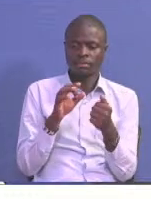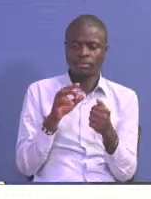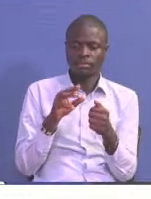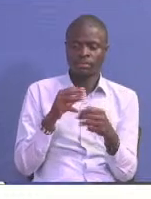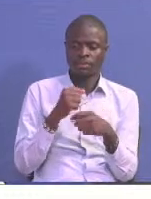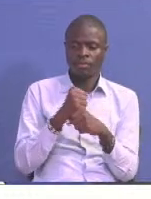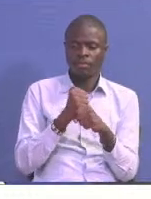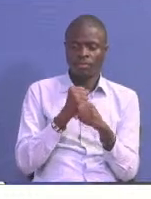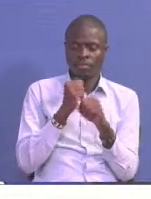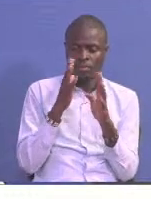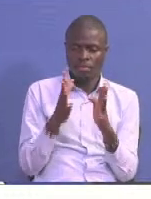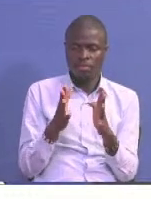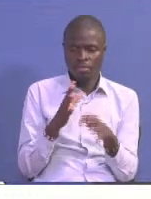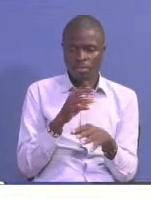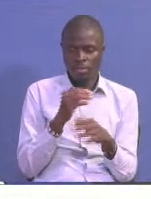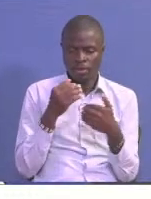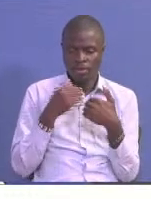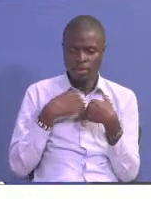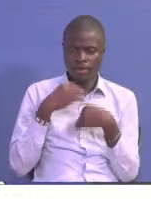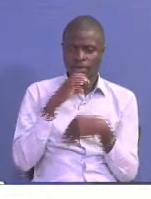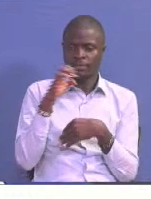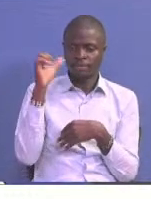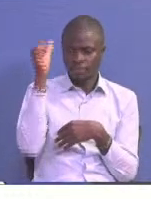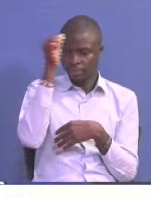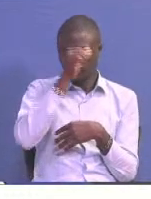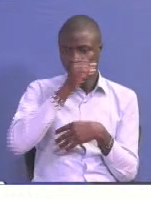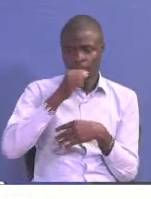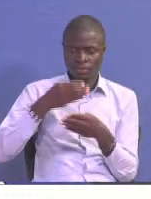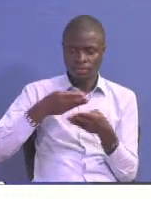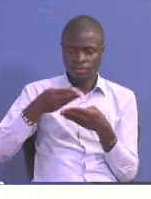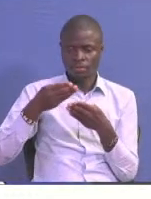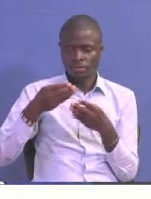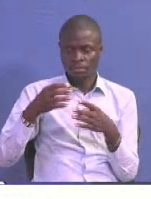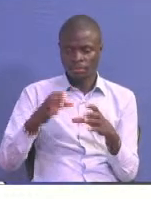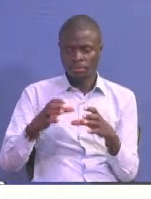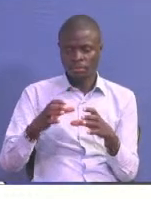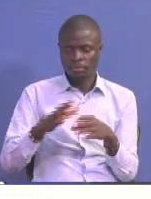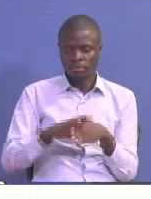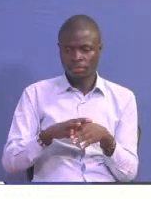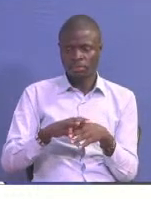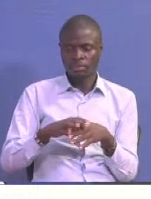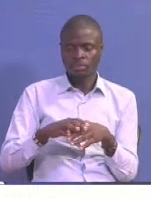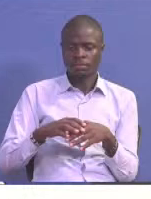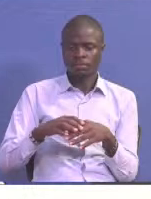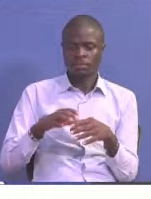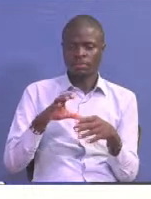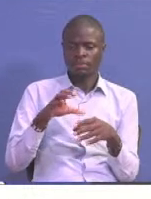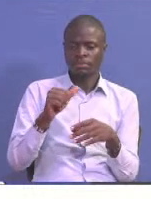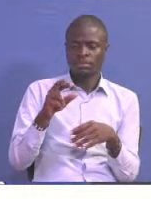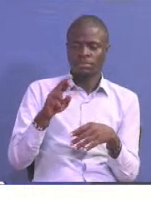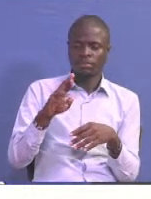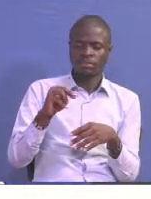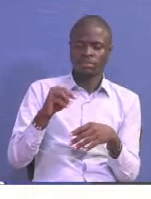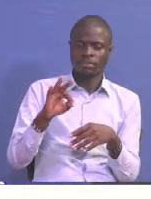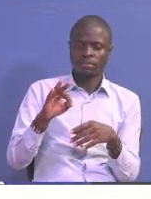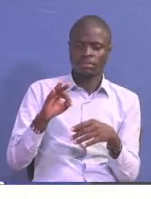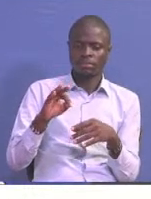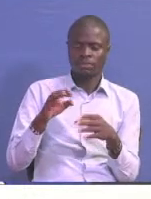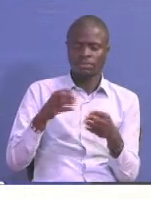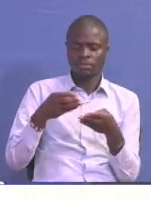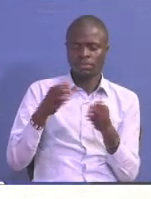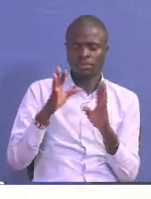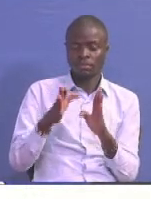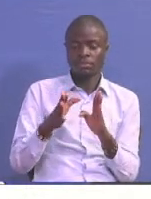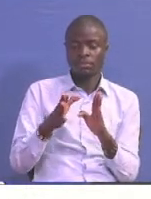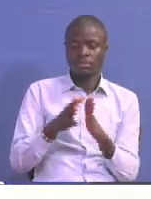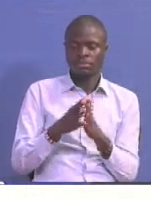Manufacturers, and the East African Business Council, the Chamber of Commerce, and what have you, and also